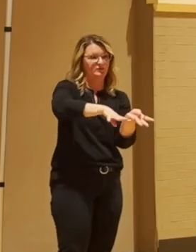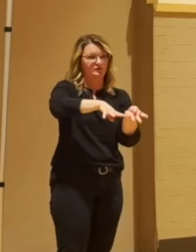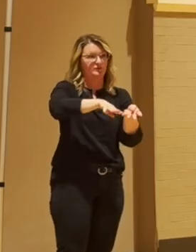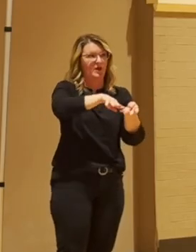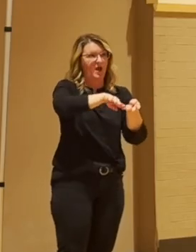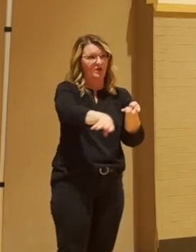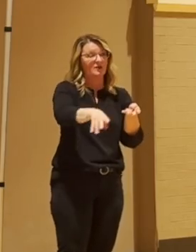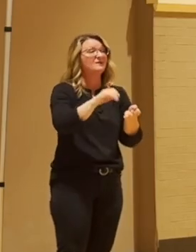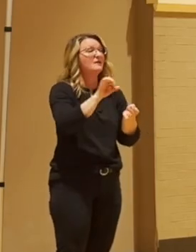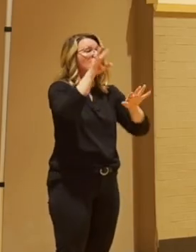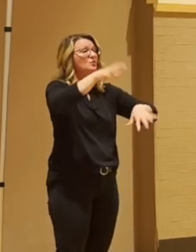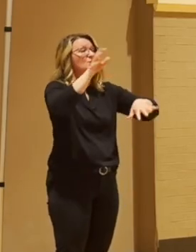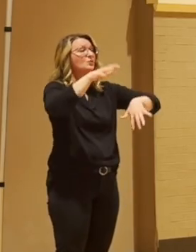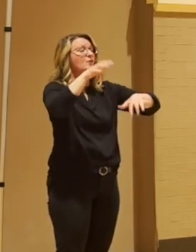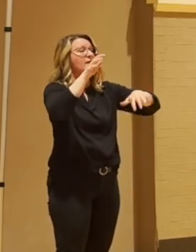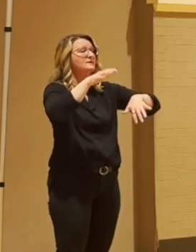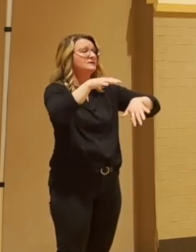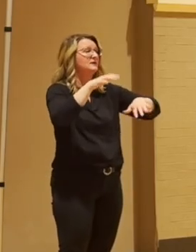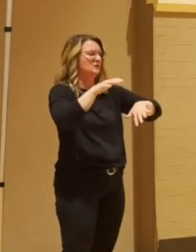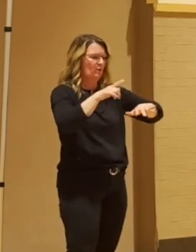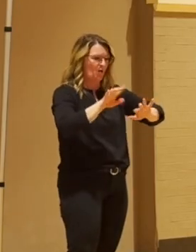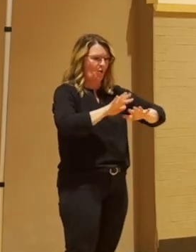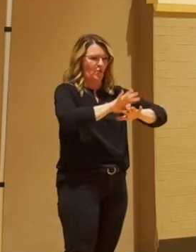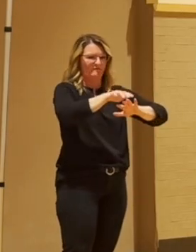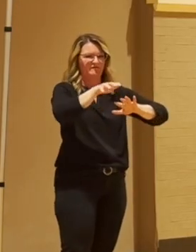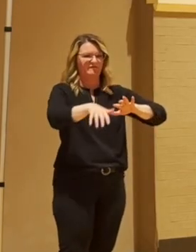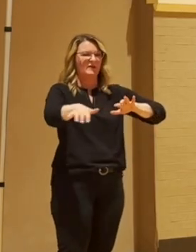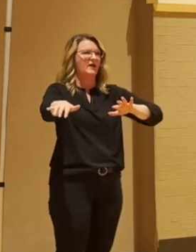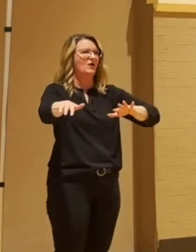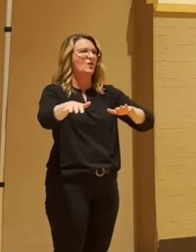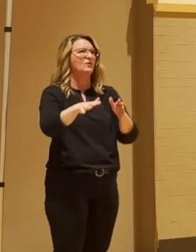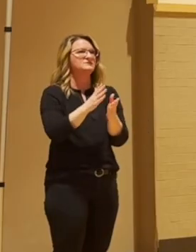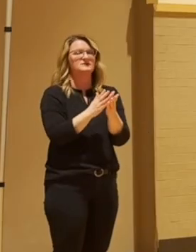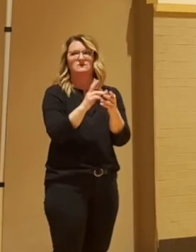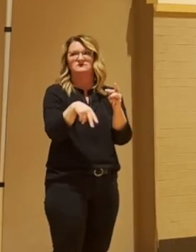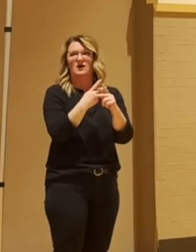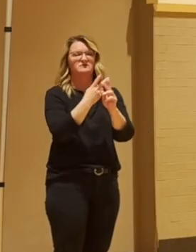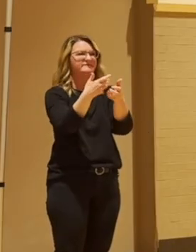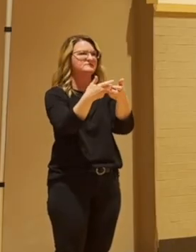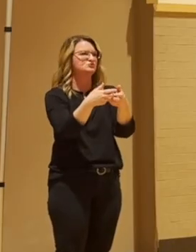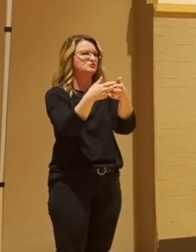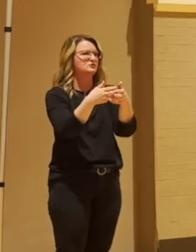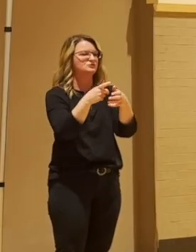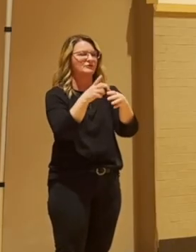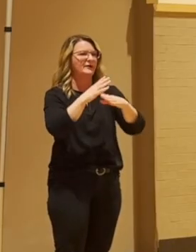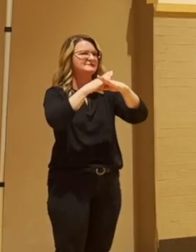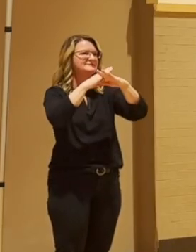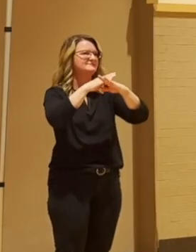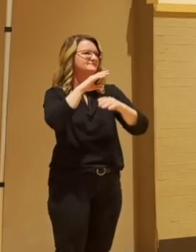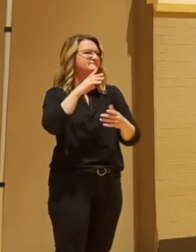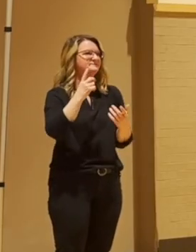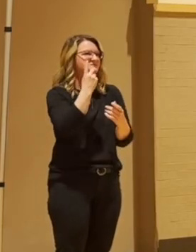in wet weather, like extreme wet weather, they will overflow some sort of a structure like a weir or a dam,